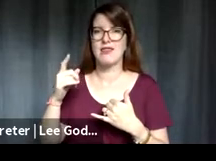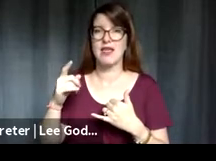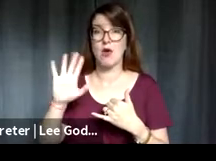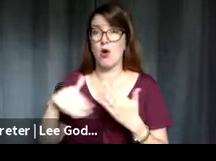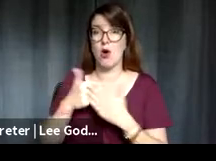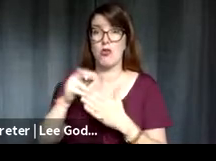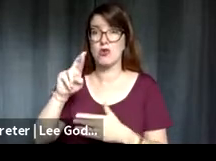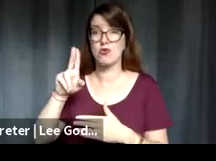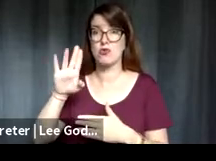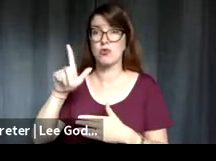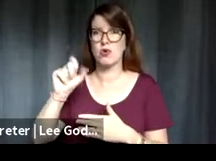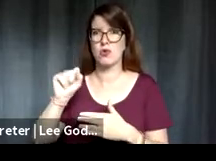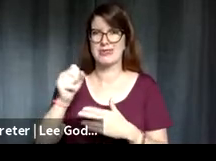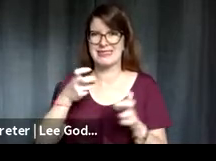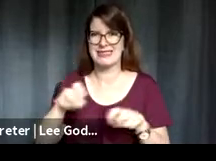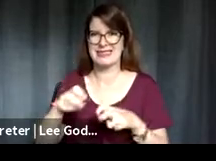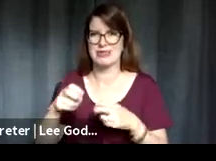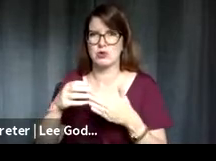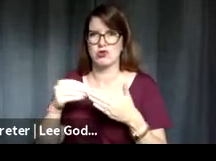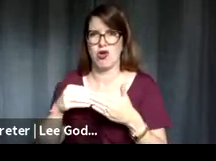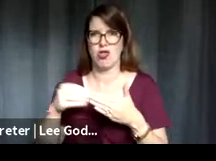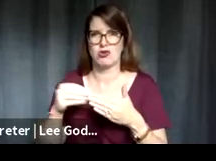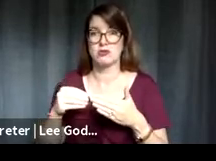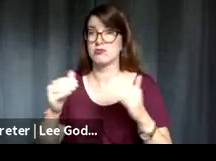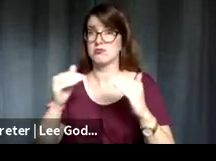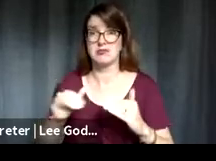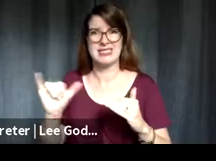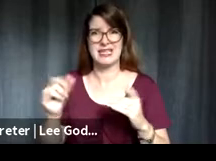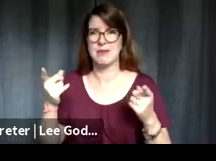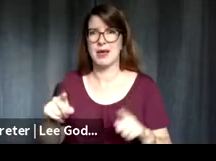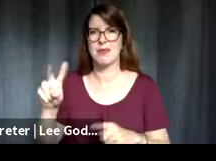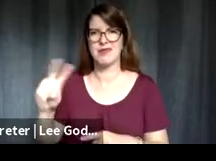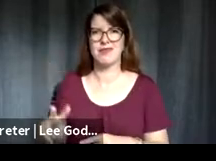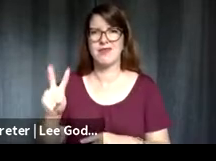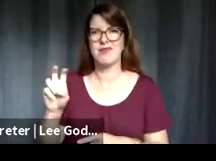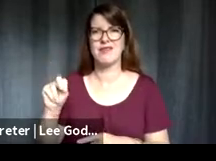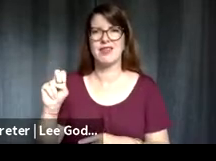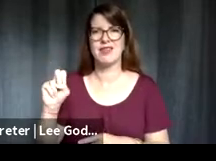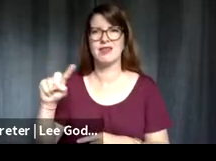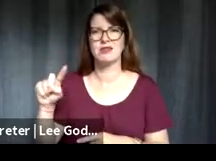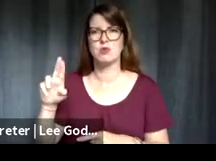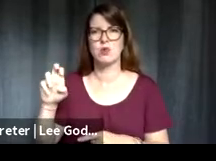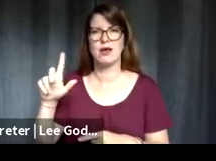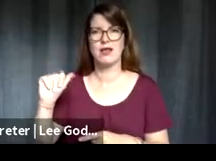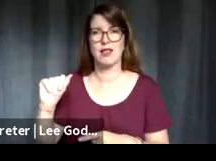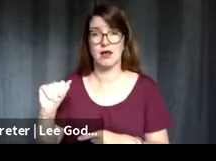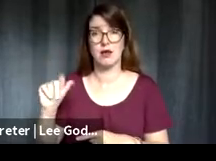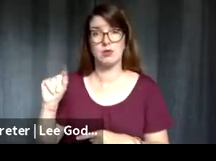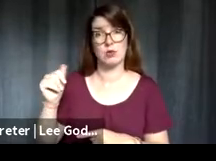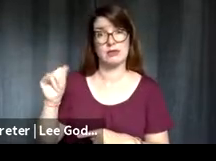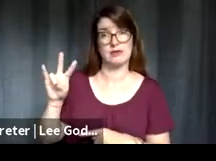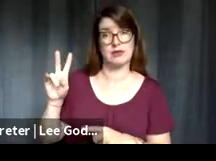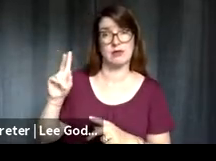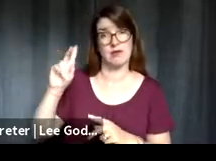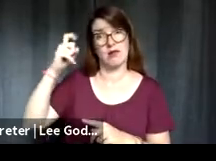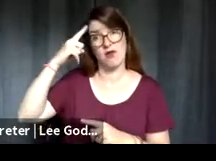dollars. The same thing happened in Venezuela in the last 5 years. You know, the government was lying to people in 2017,